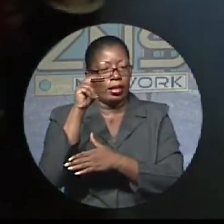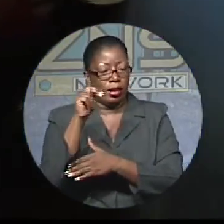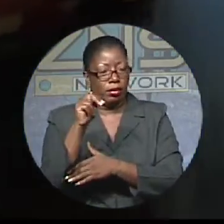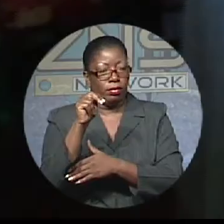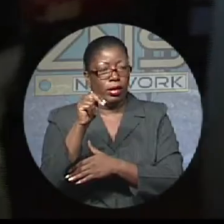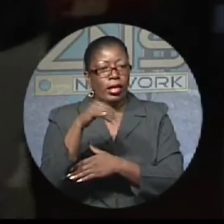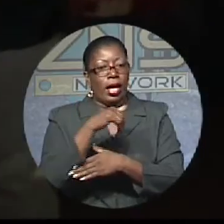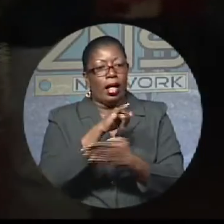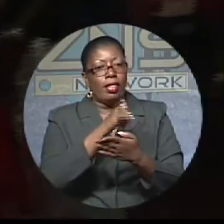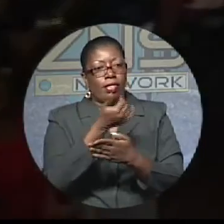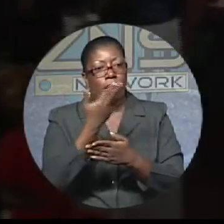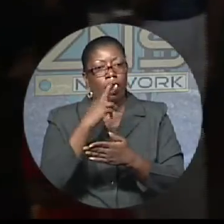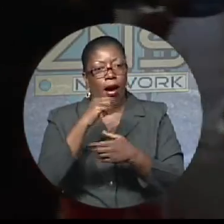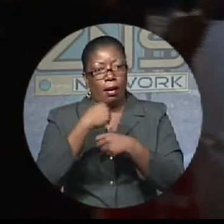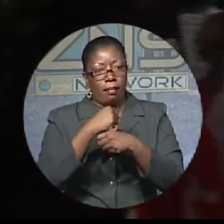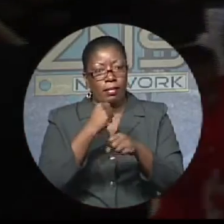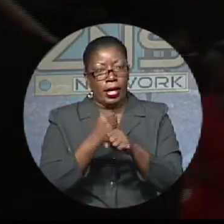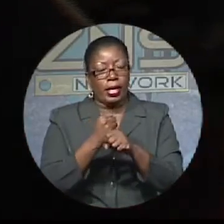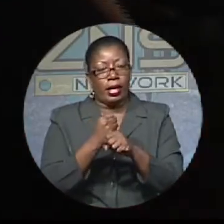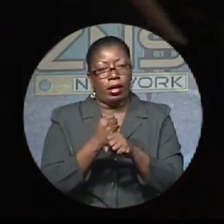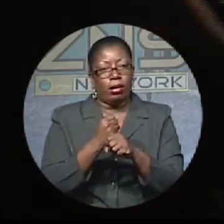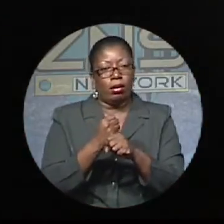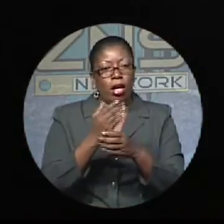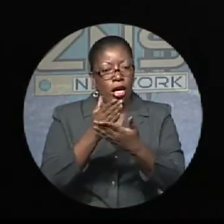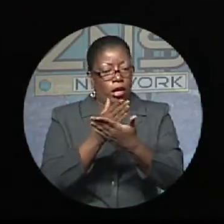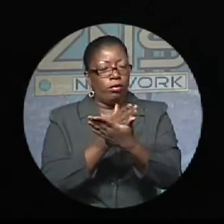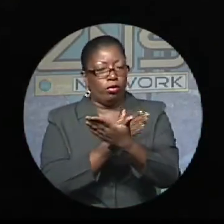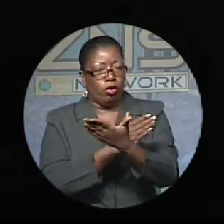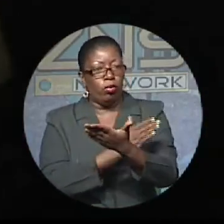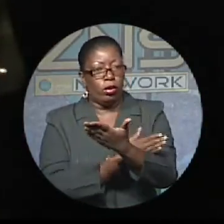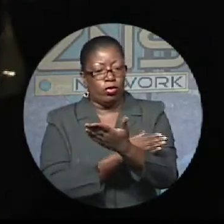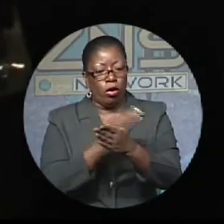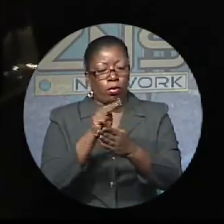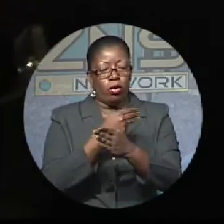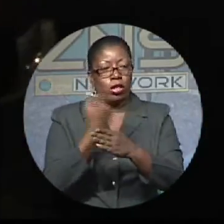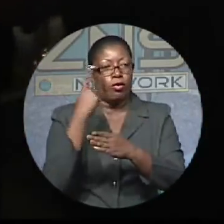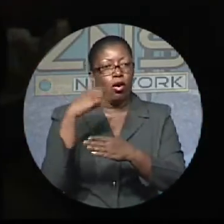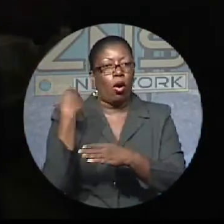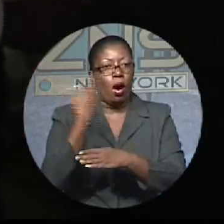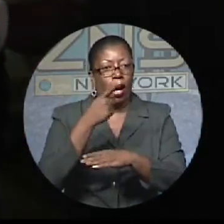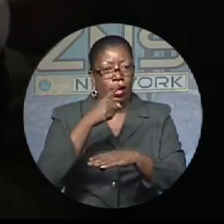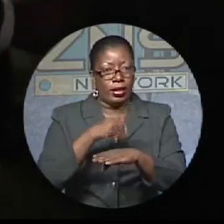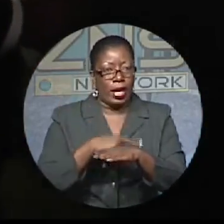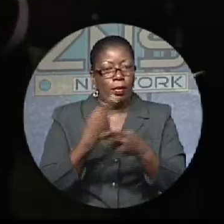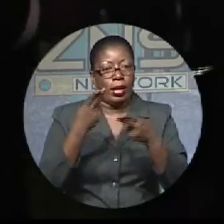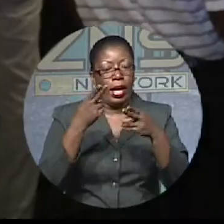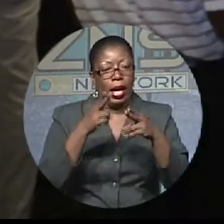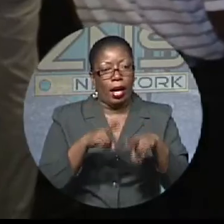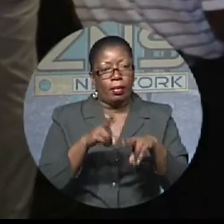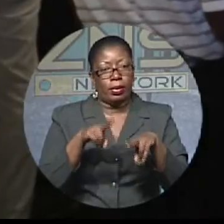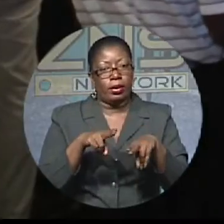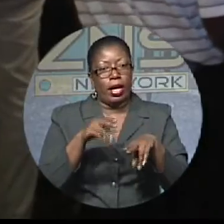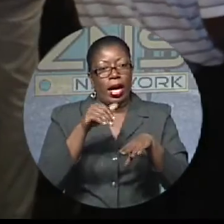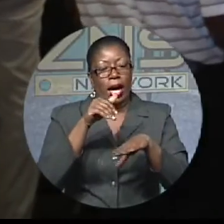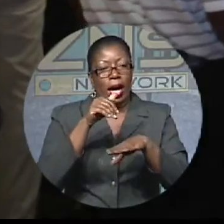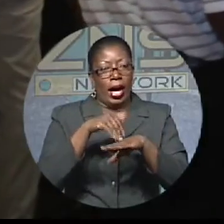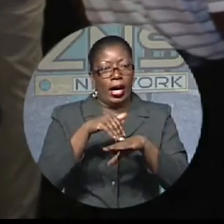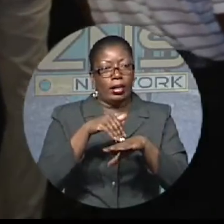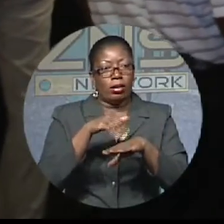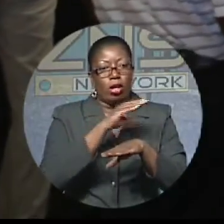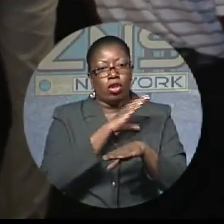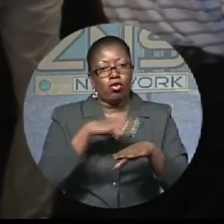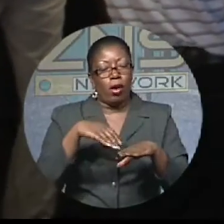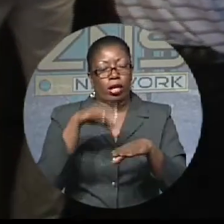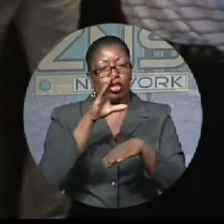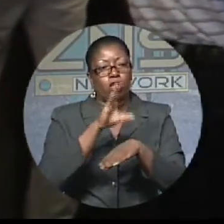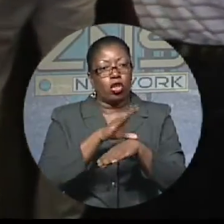final preparations for their upcoming concert, Music for All Times, which is to be held this Saturday at Christ Church Cathedral. The event is